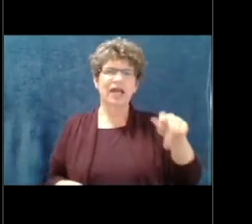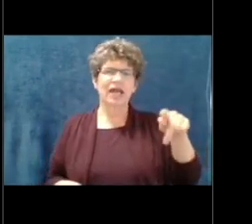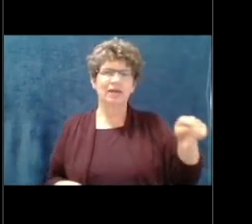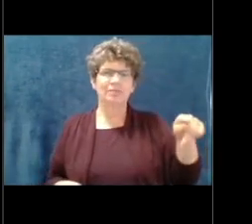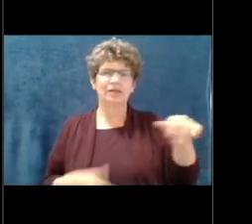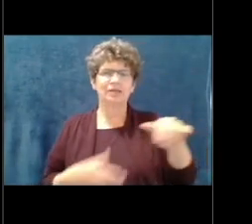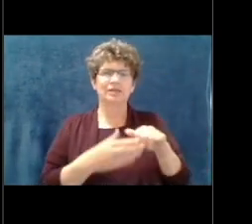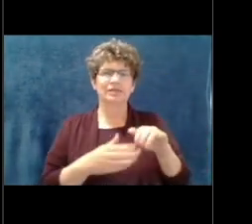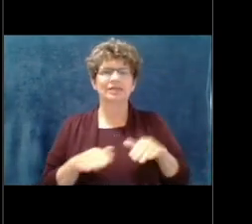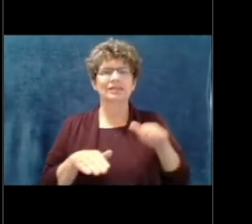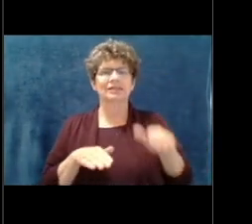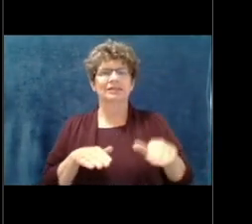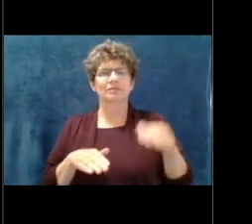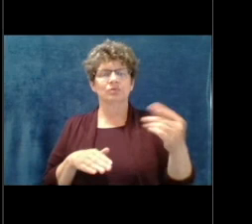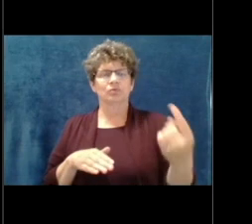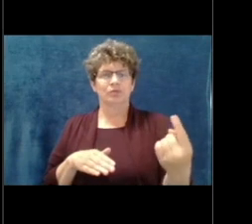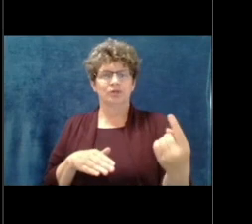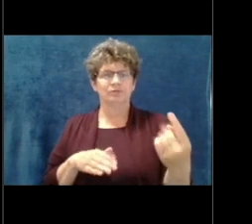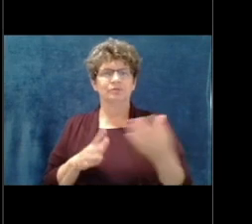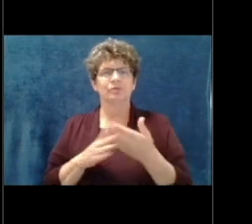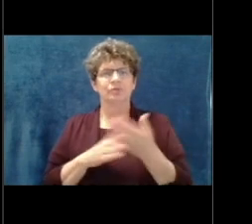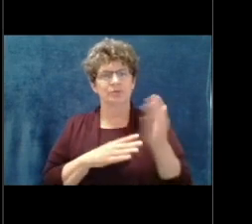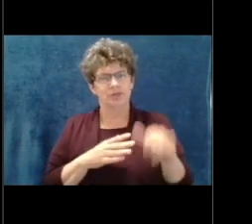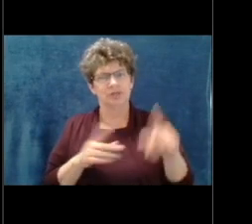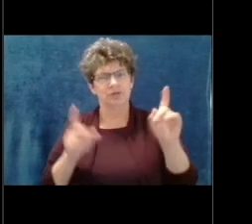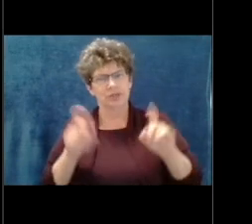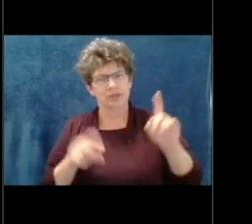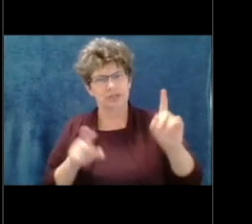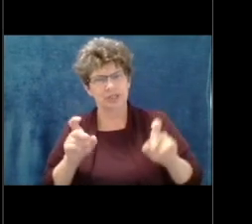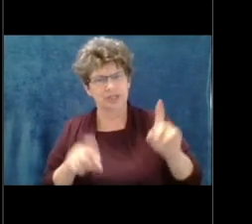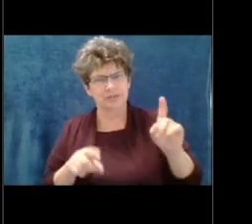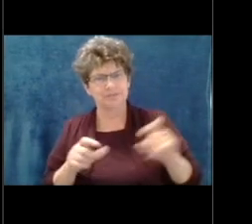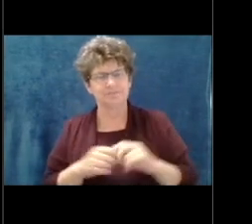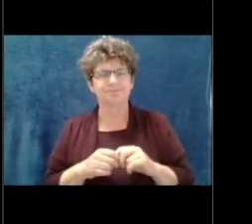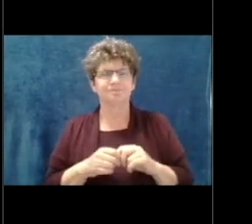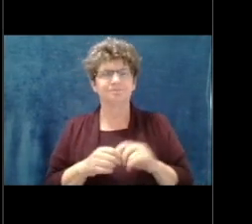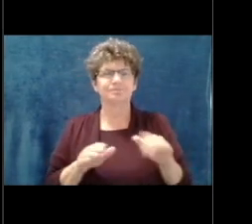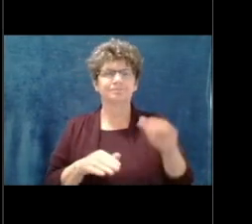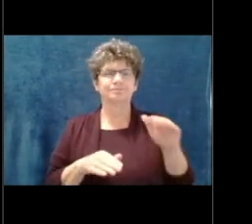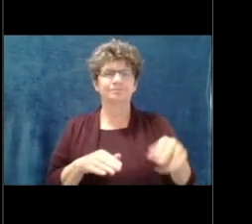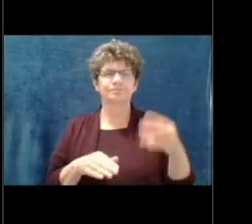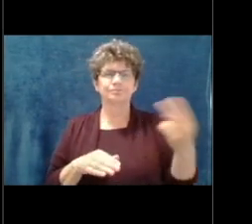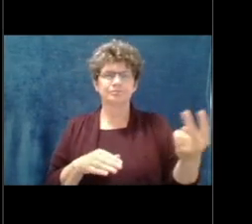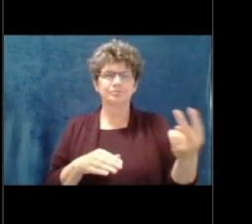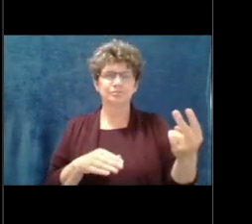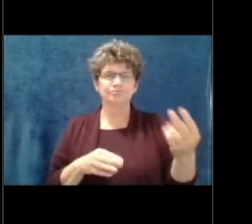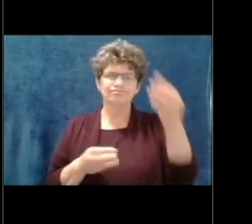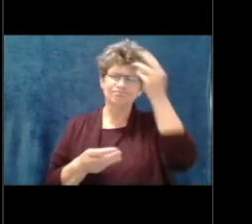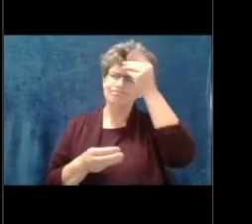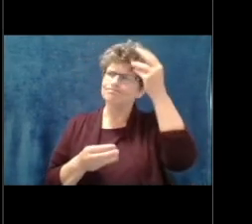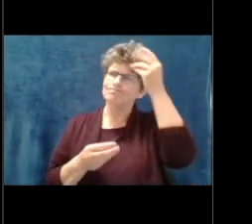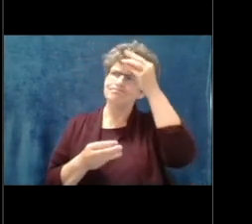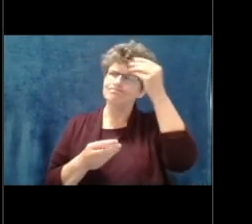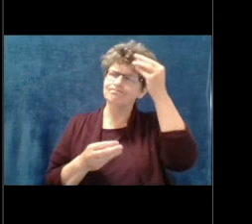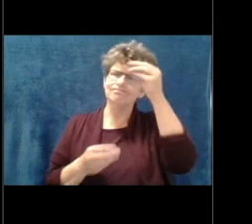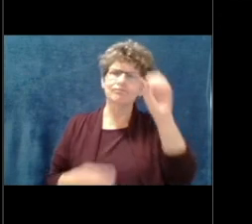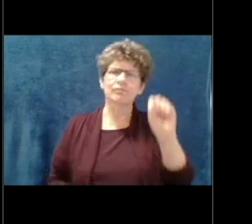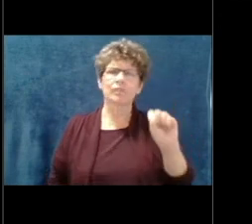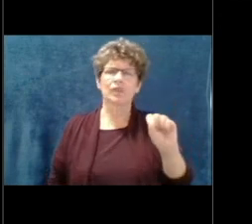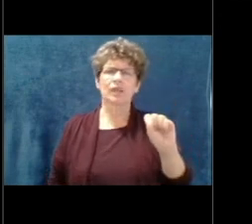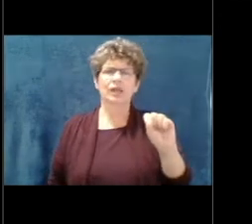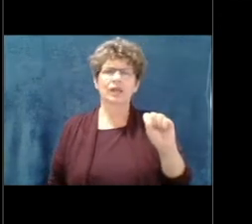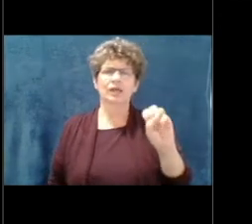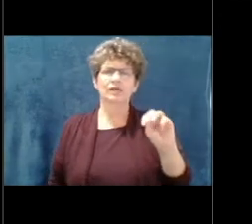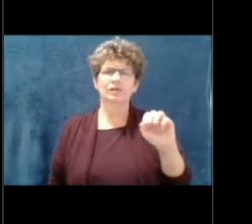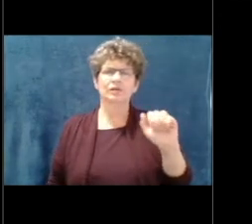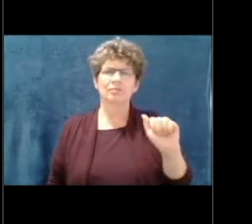of the process, be going through this. Step 2 of the process is thinking of a SMART goal, inviting a small behavior change that you